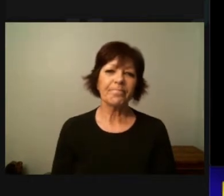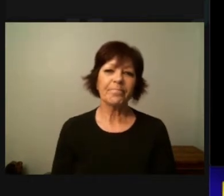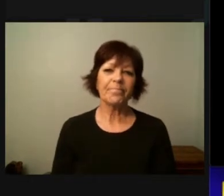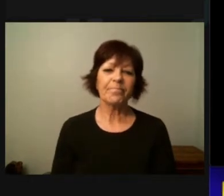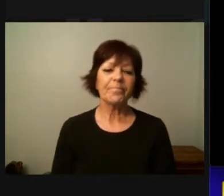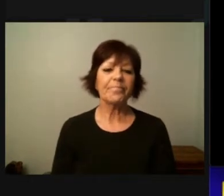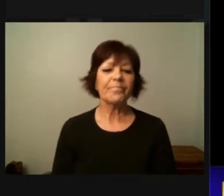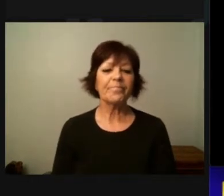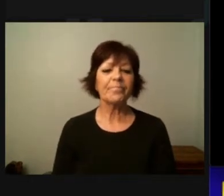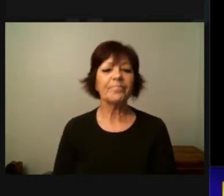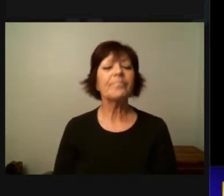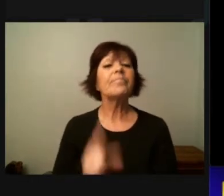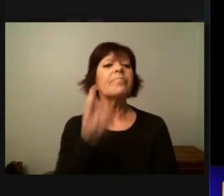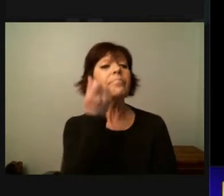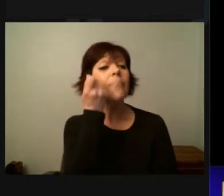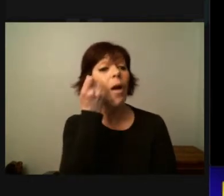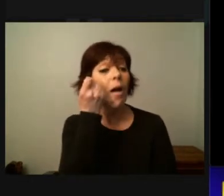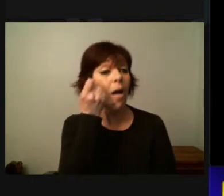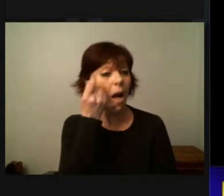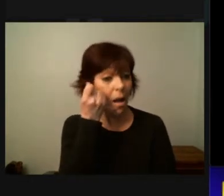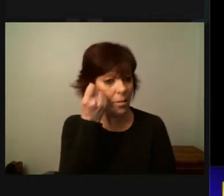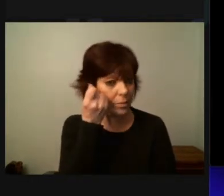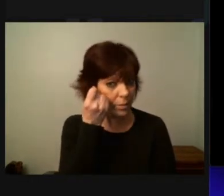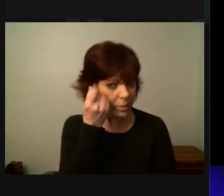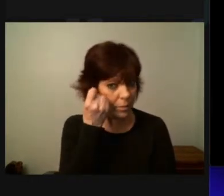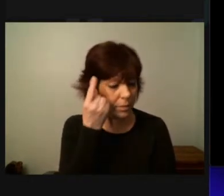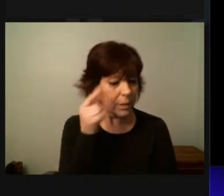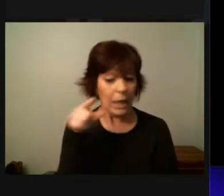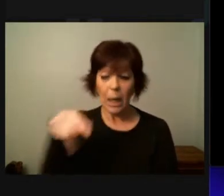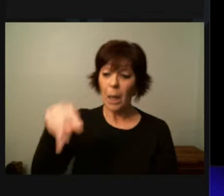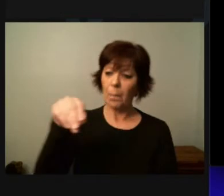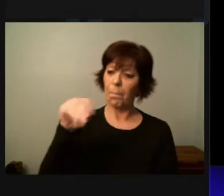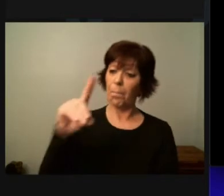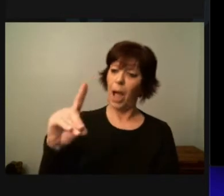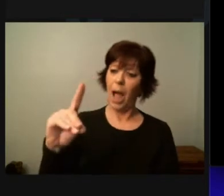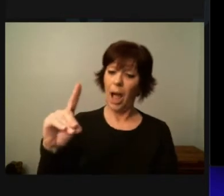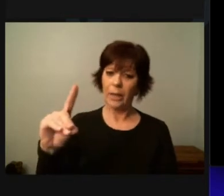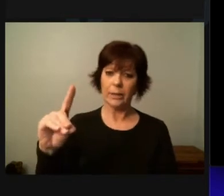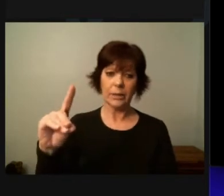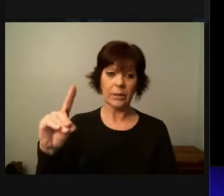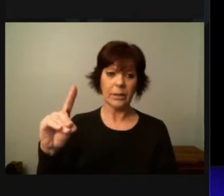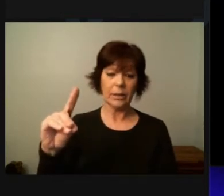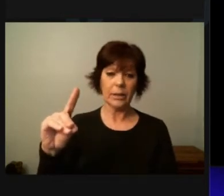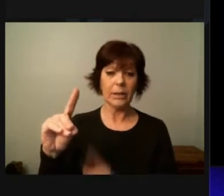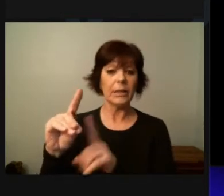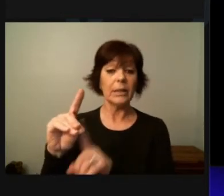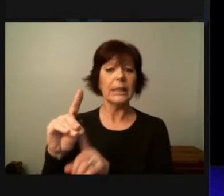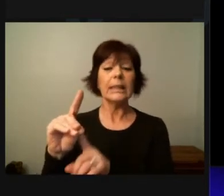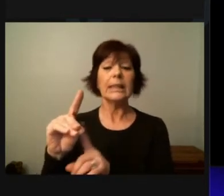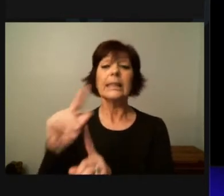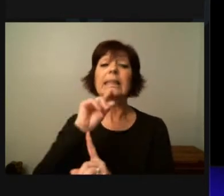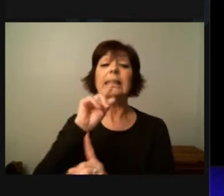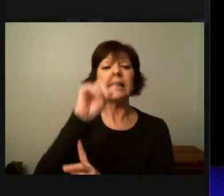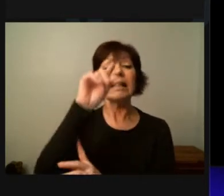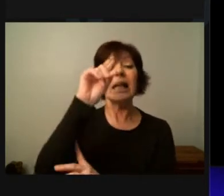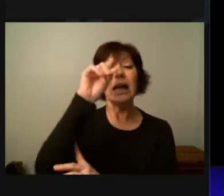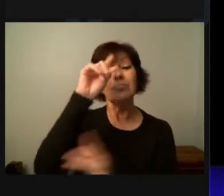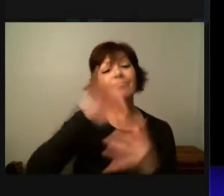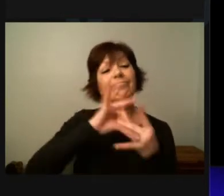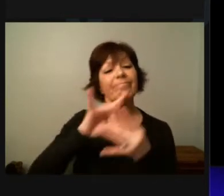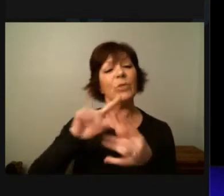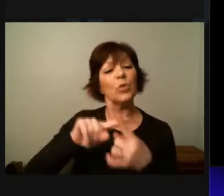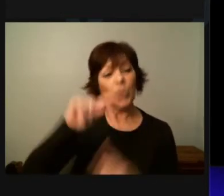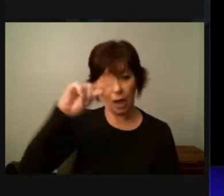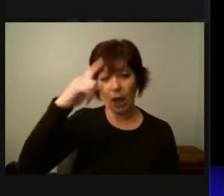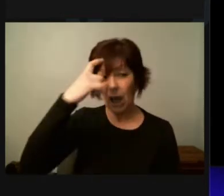So understand that these pods are being provided by a governmental entity, whether they be